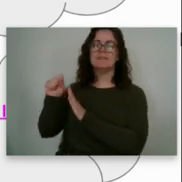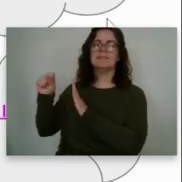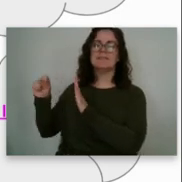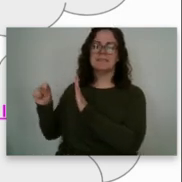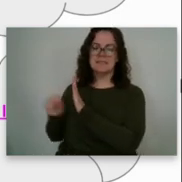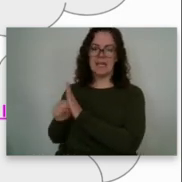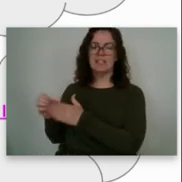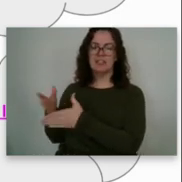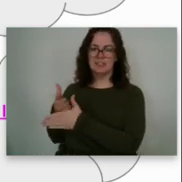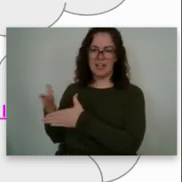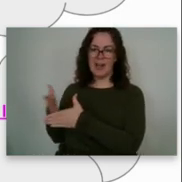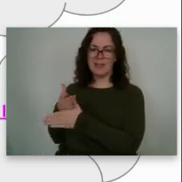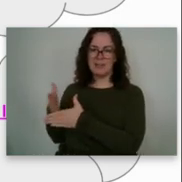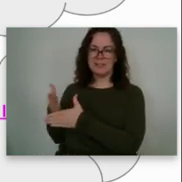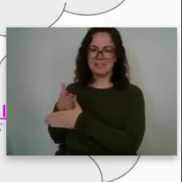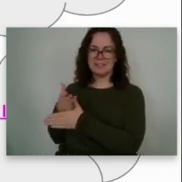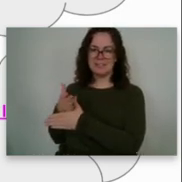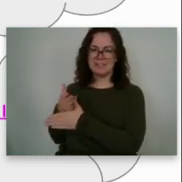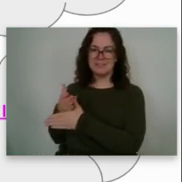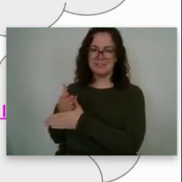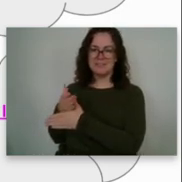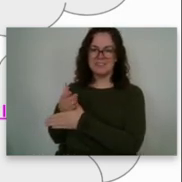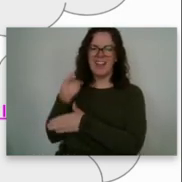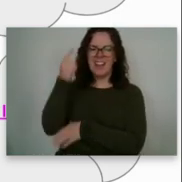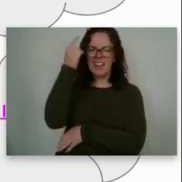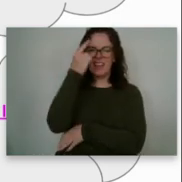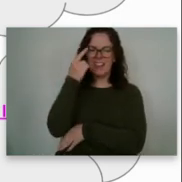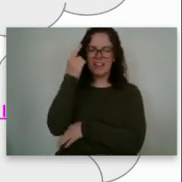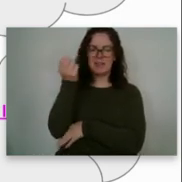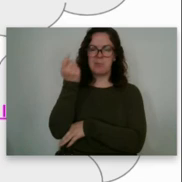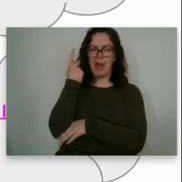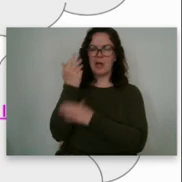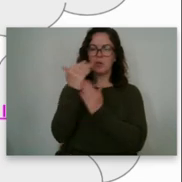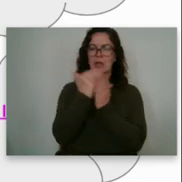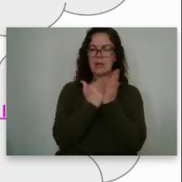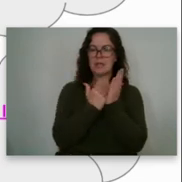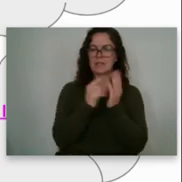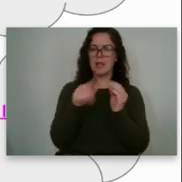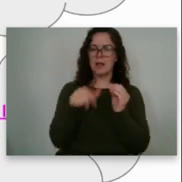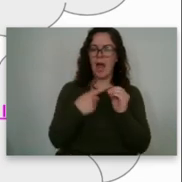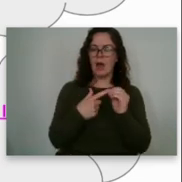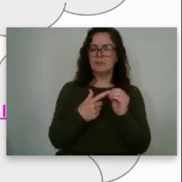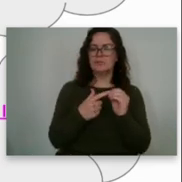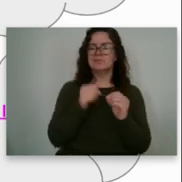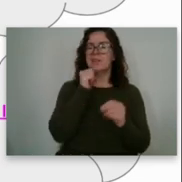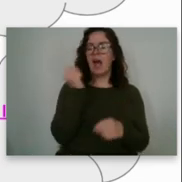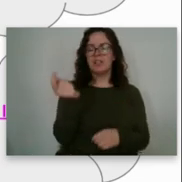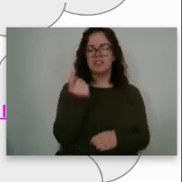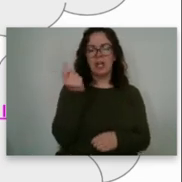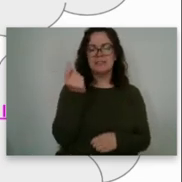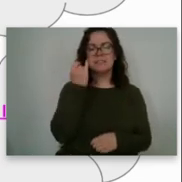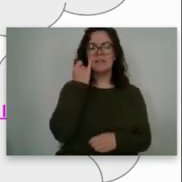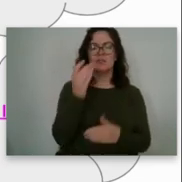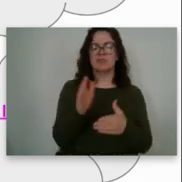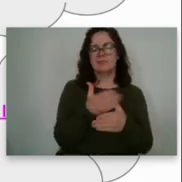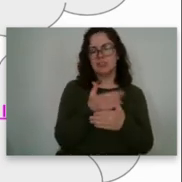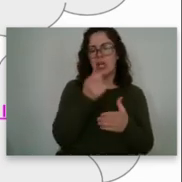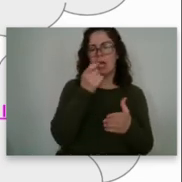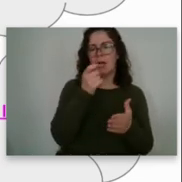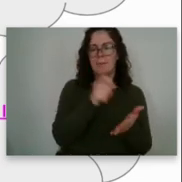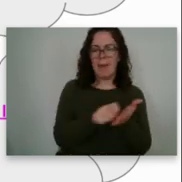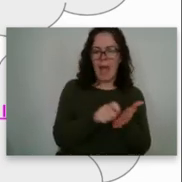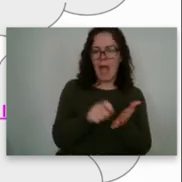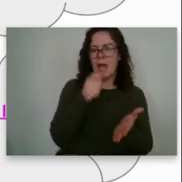state shares. And think back in our lesson about not just if you share pens or pencils, or if